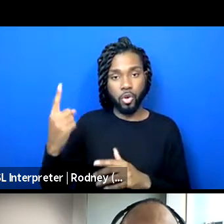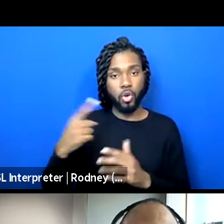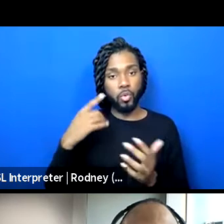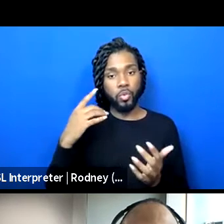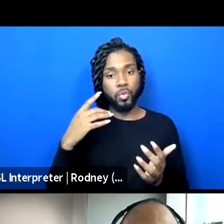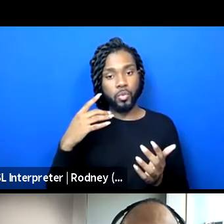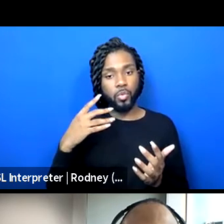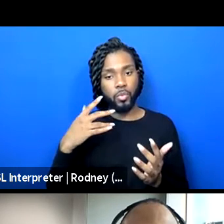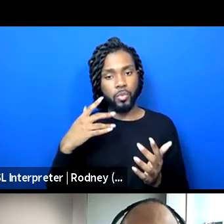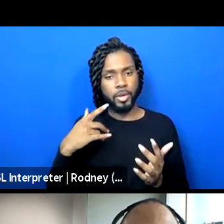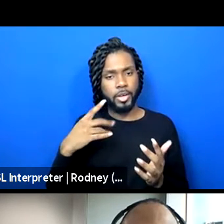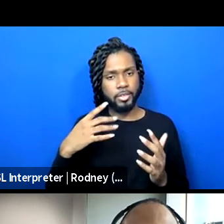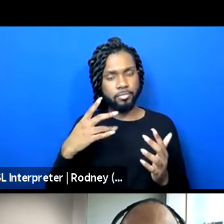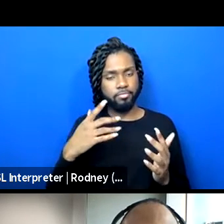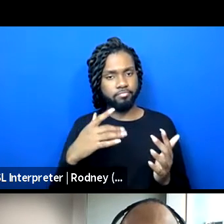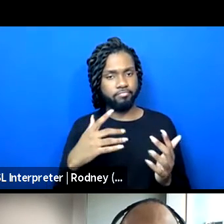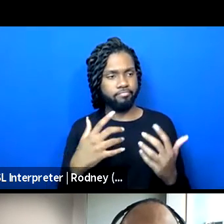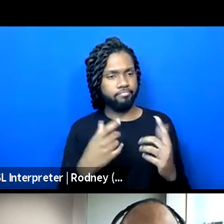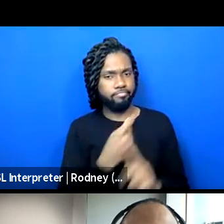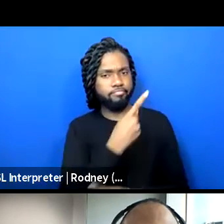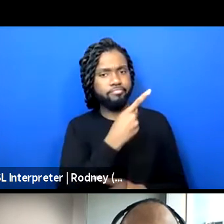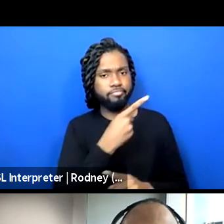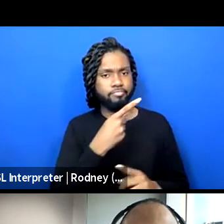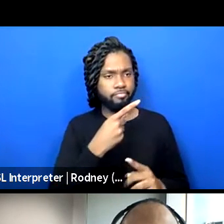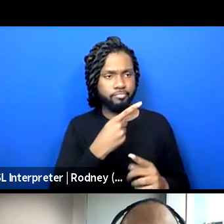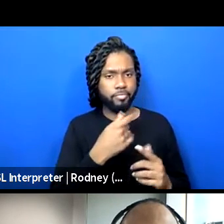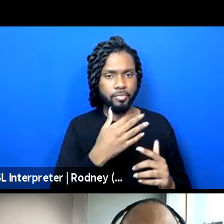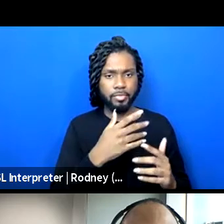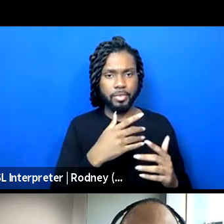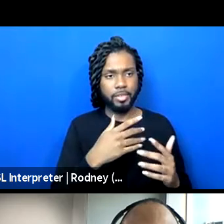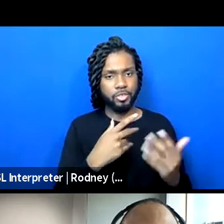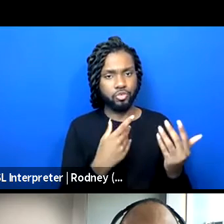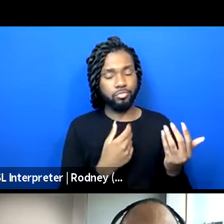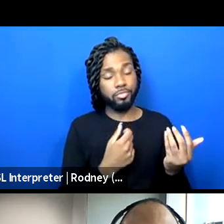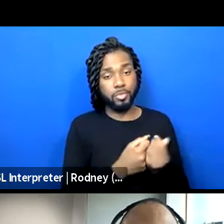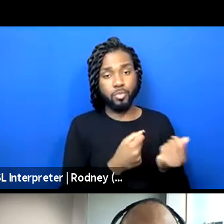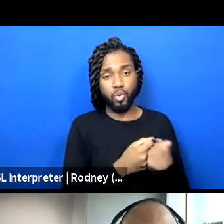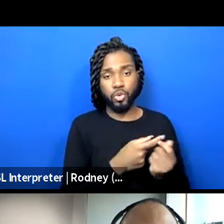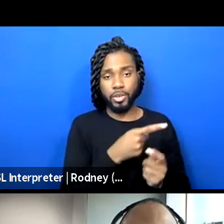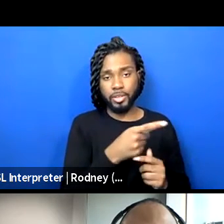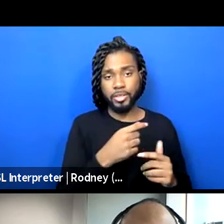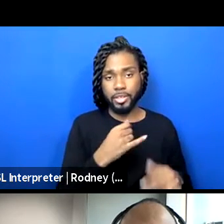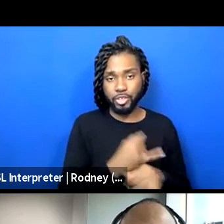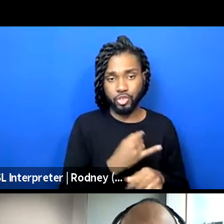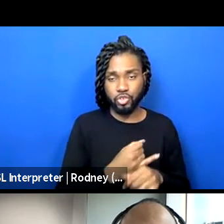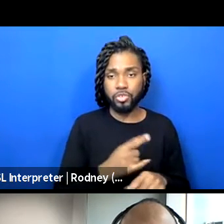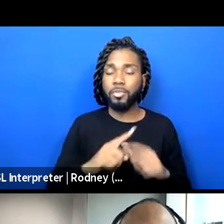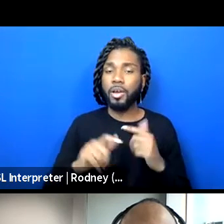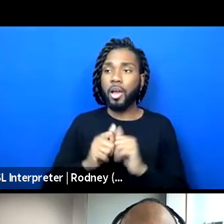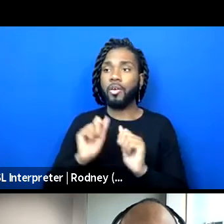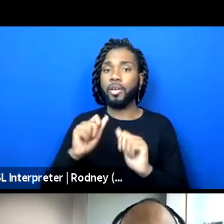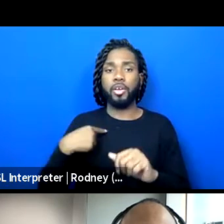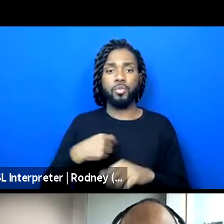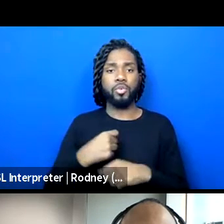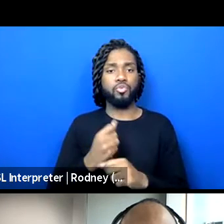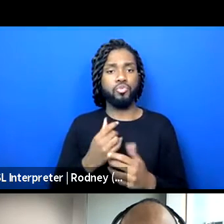of the institution. It always does. How do we create funding